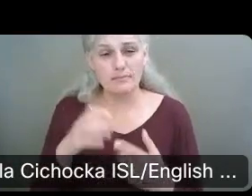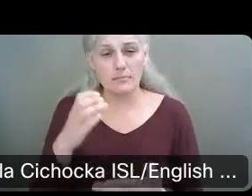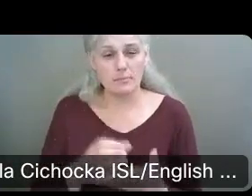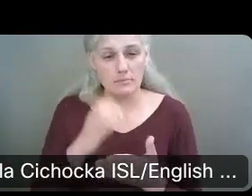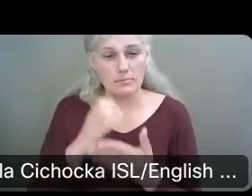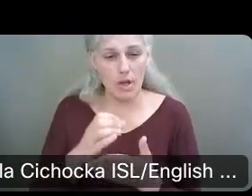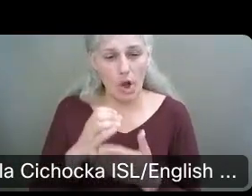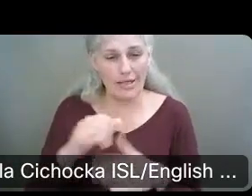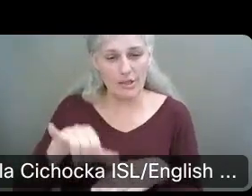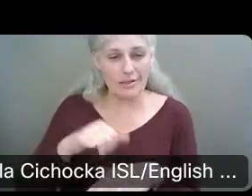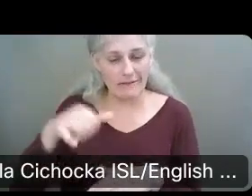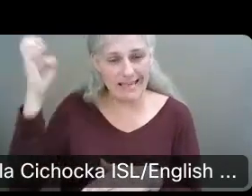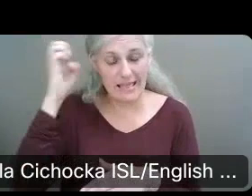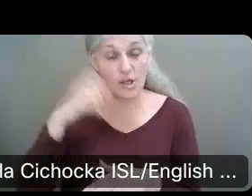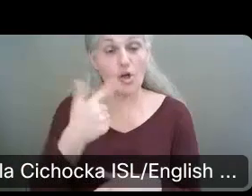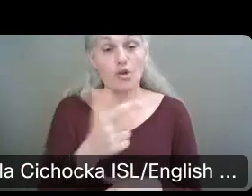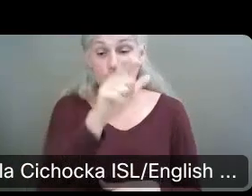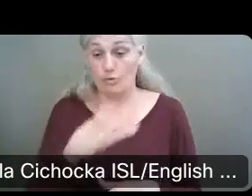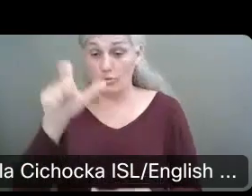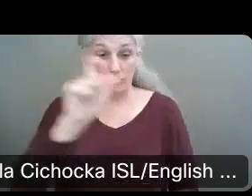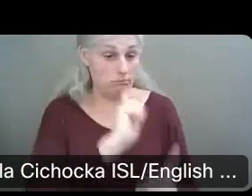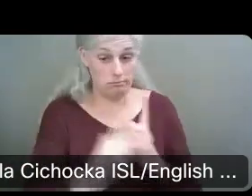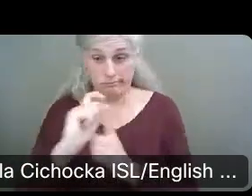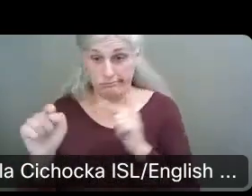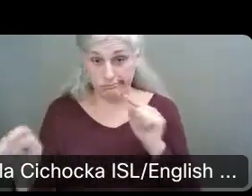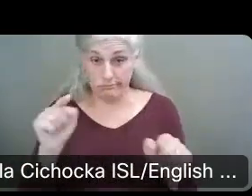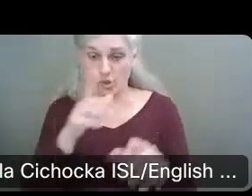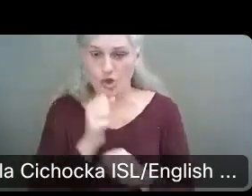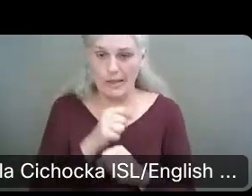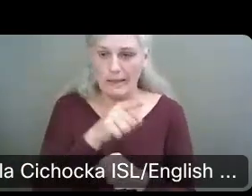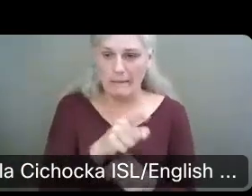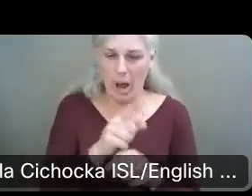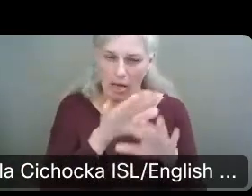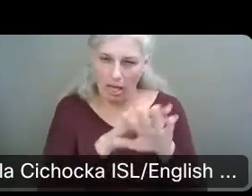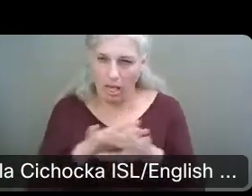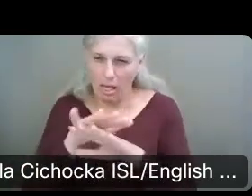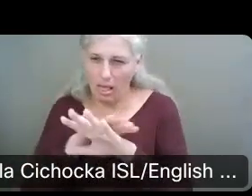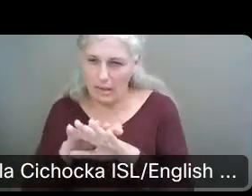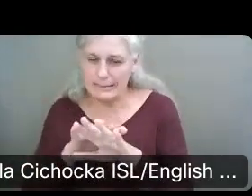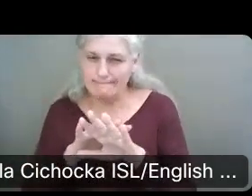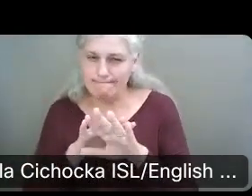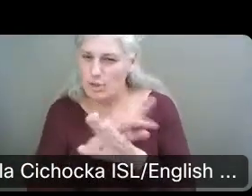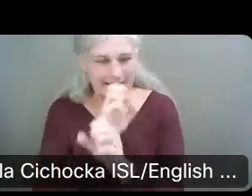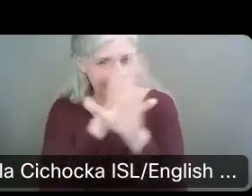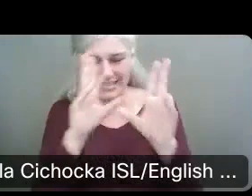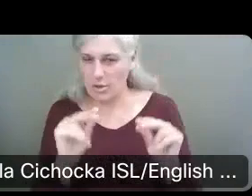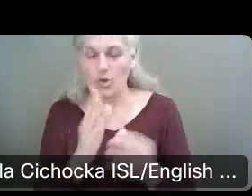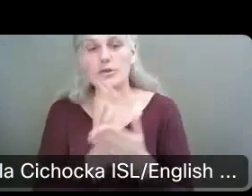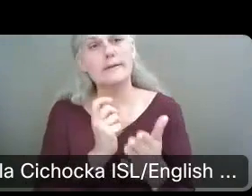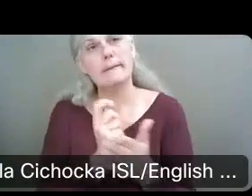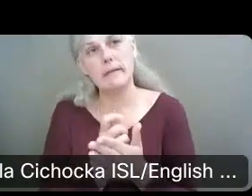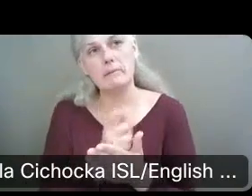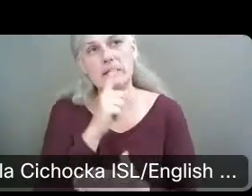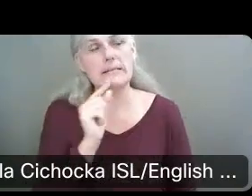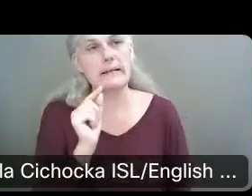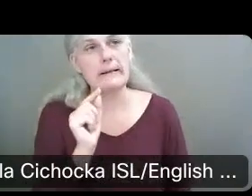want to check it out, where two surgeons are actually talking about how grey this can be. So sometimes, let's